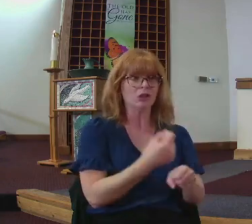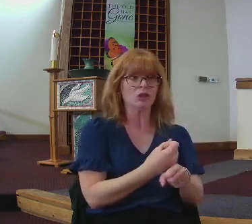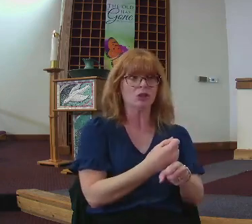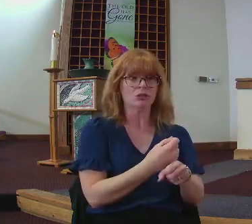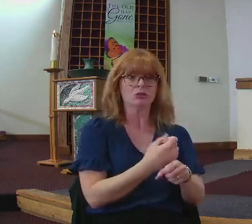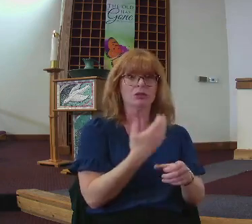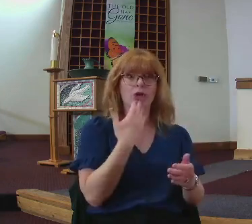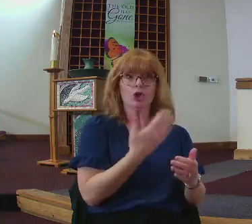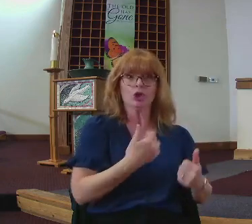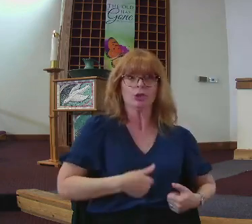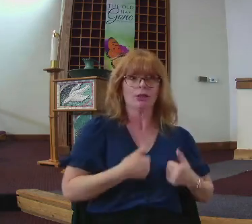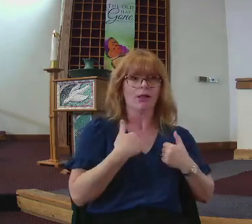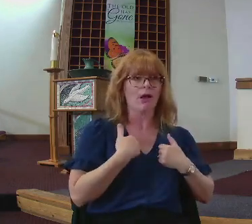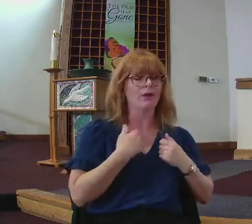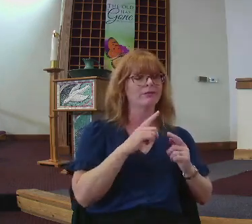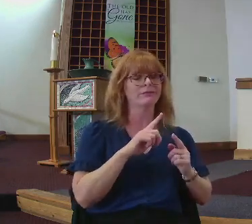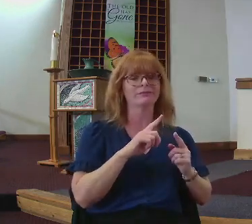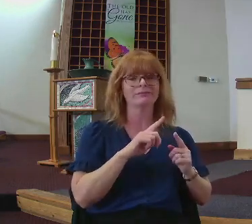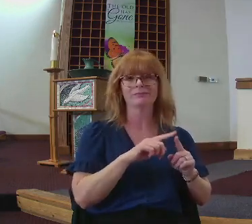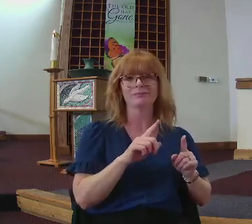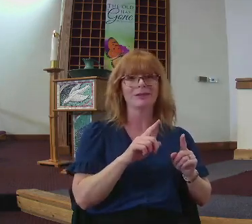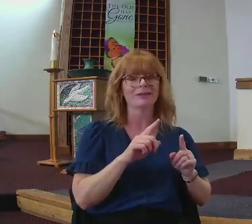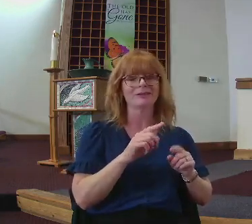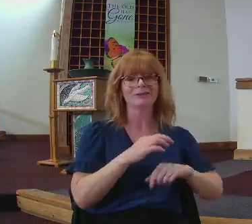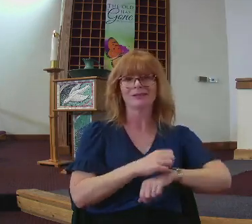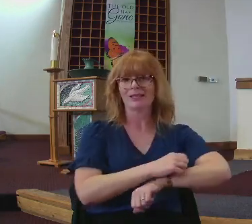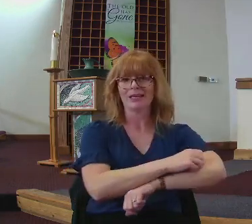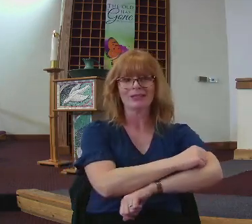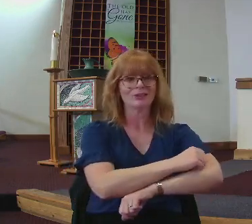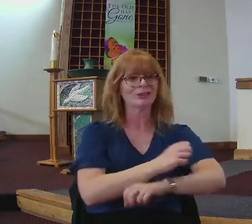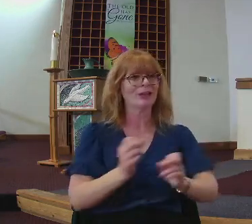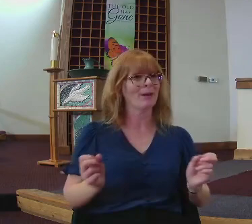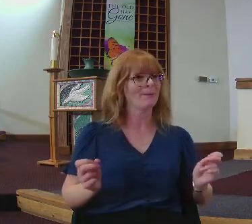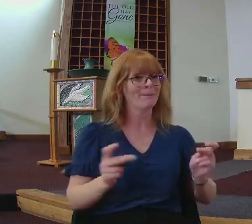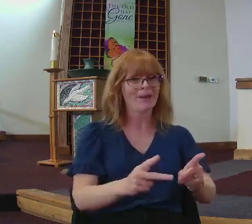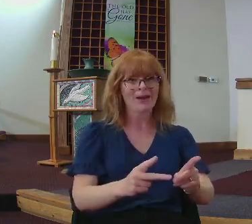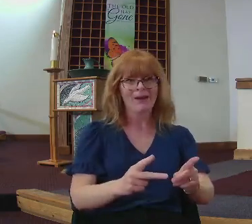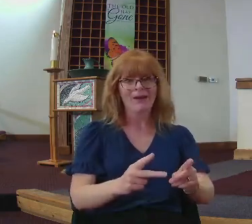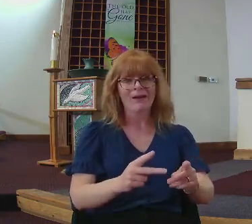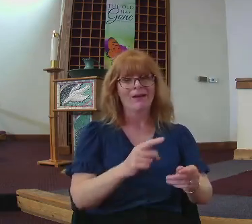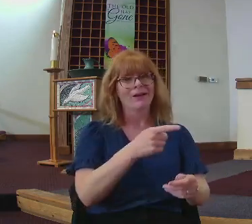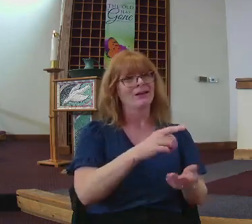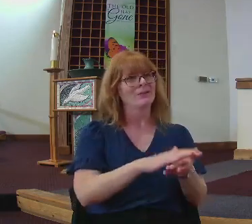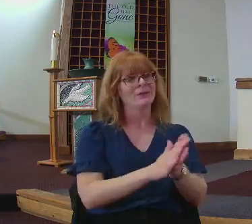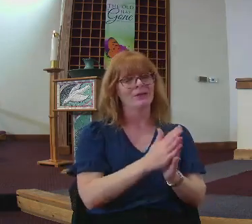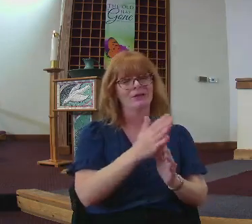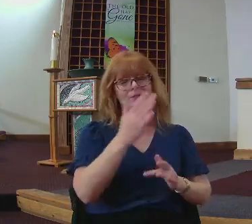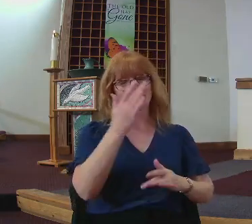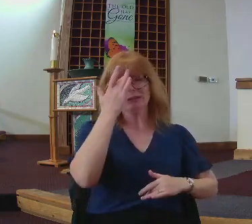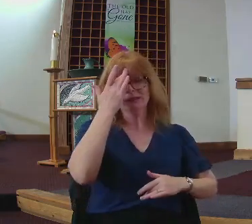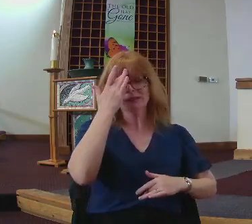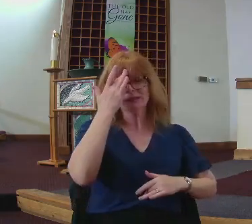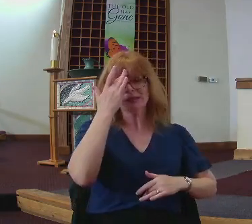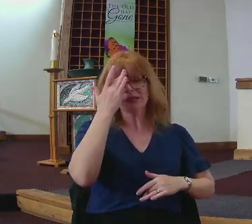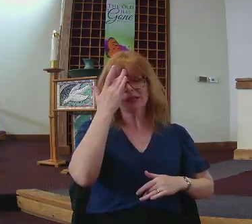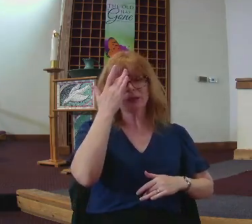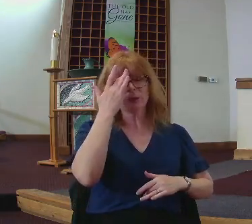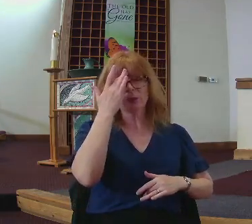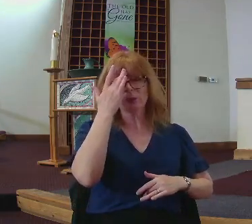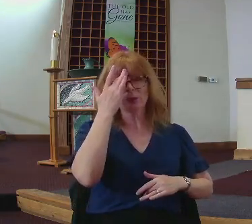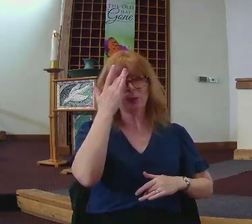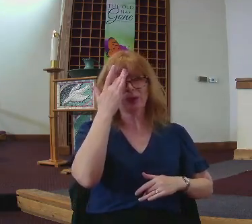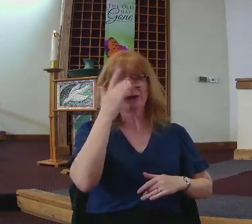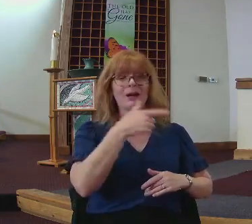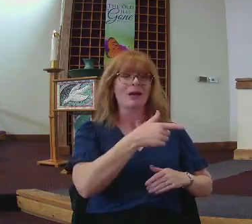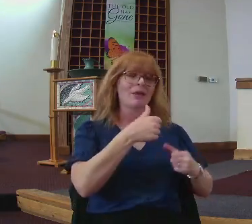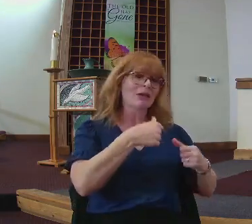a vibrant life. But then the cancer returned, and he got really, really sick. And they tried